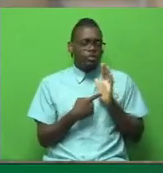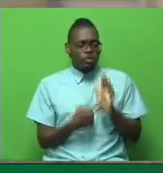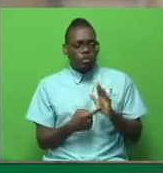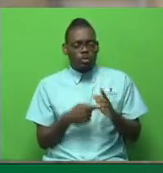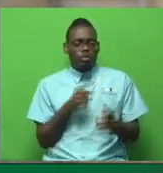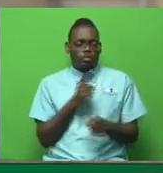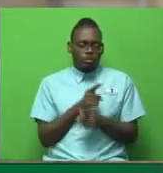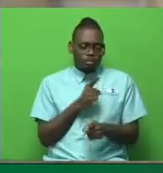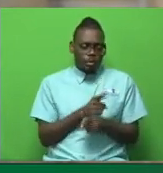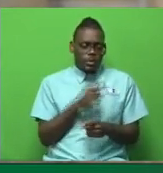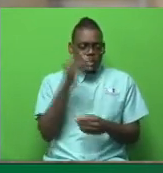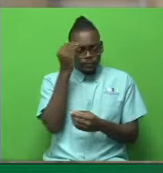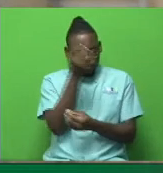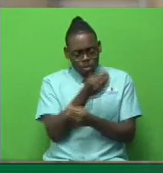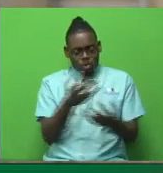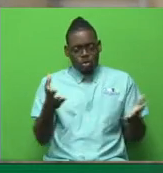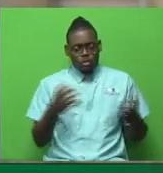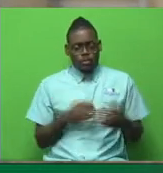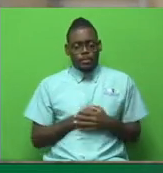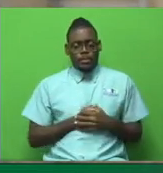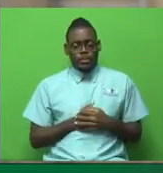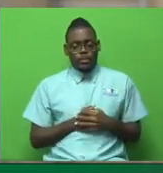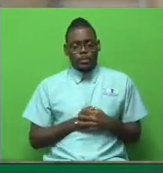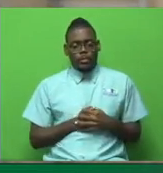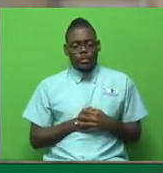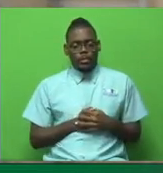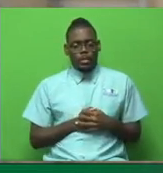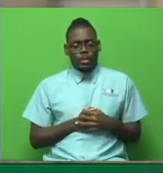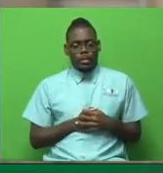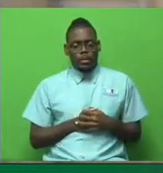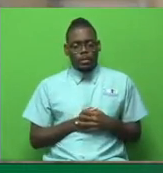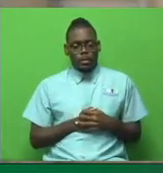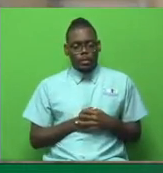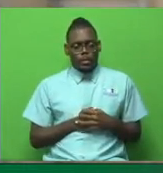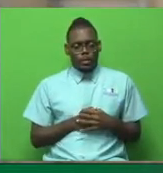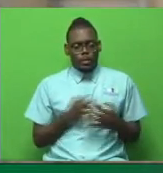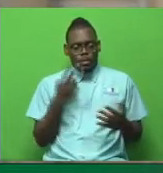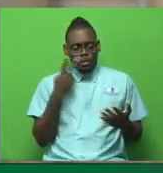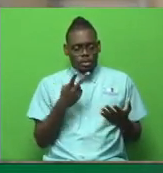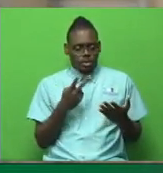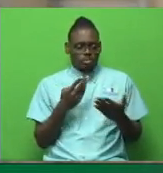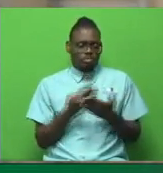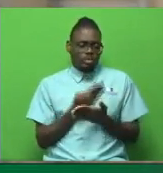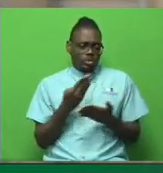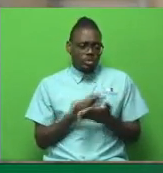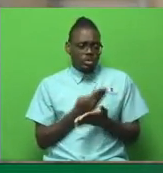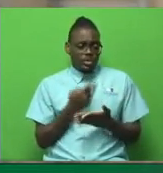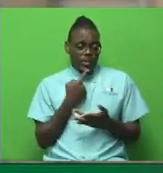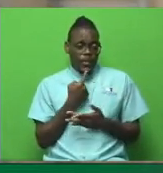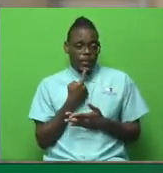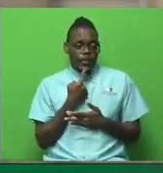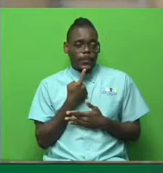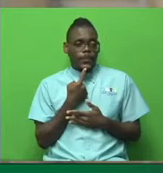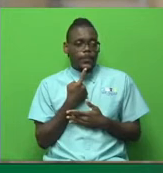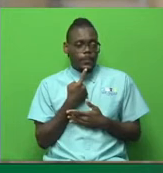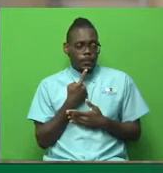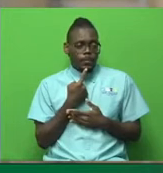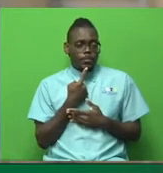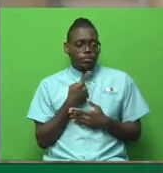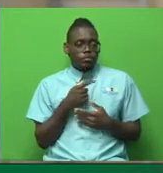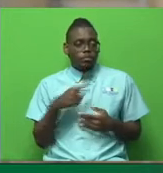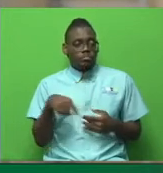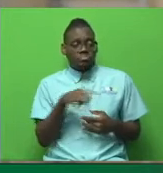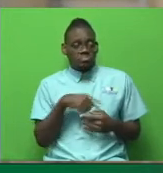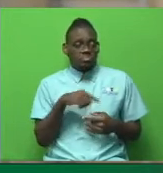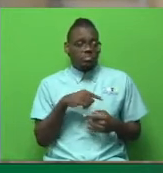and I will quote from the budget document our Premier record as a country which has never defaulted on its public debt